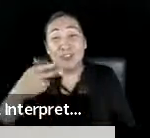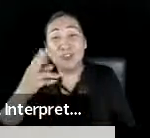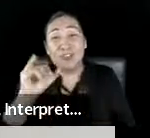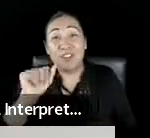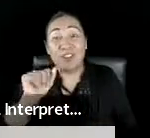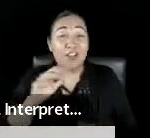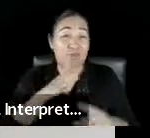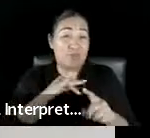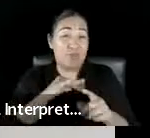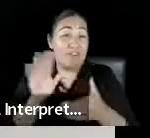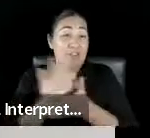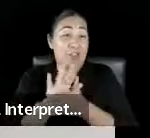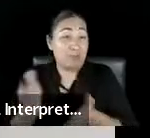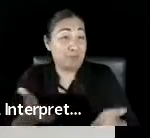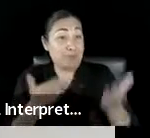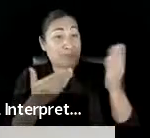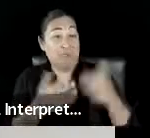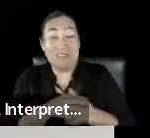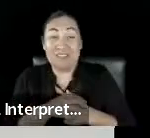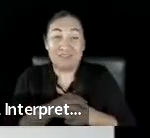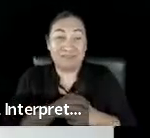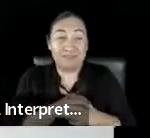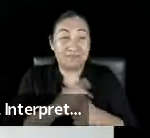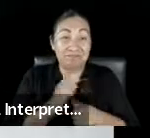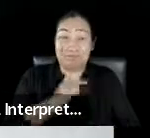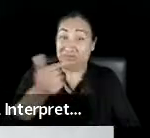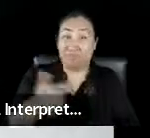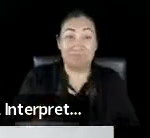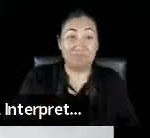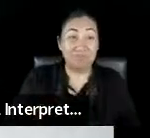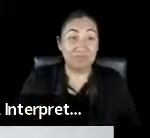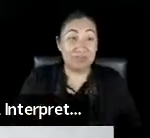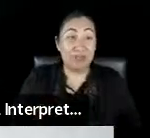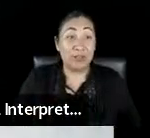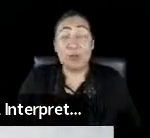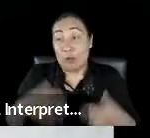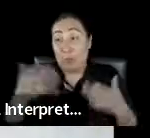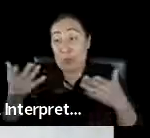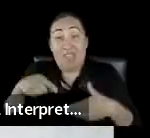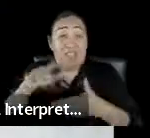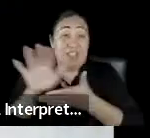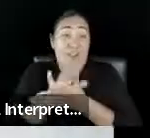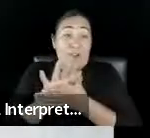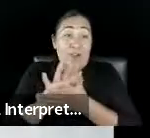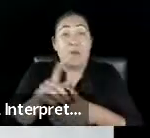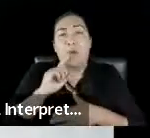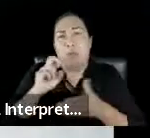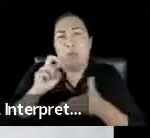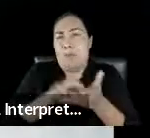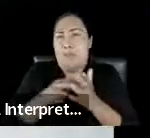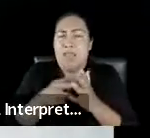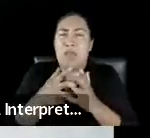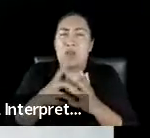film. And go ahead. Stage is yours. Well, this film has meant and taught a